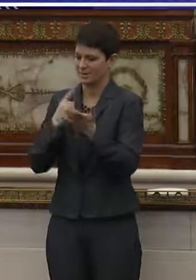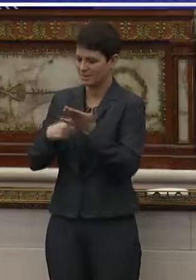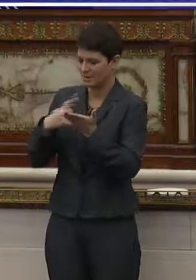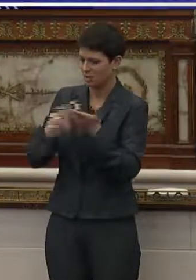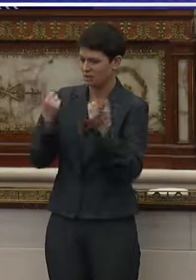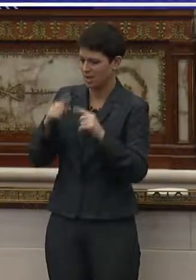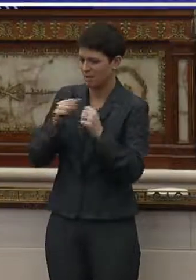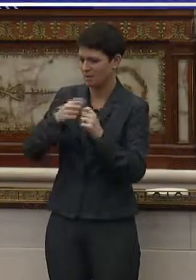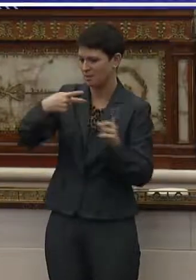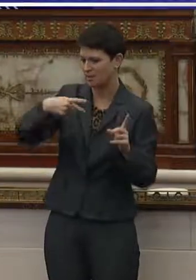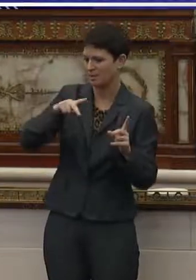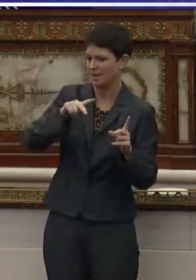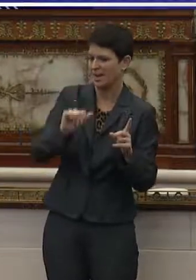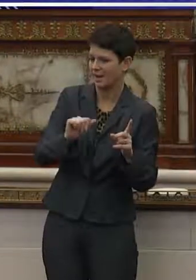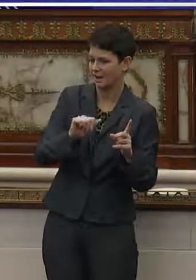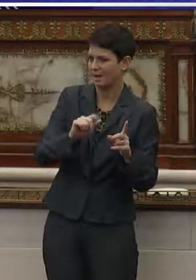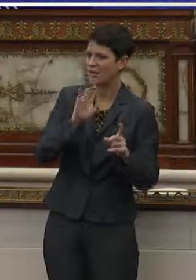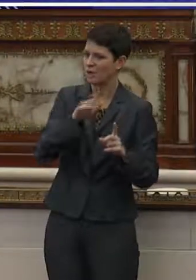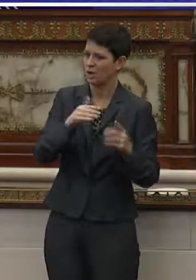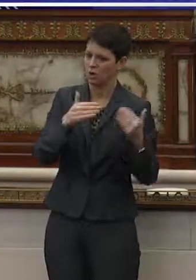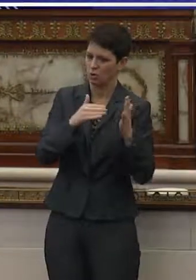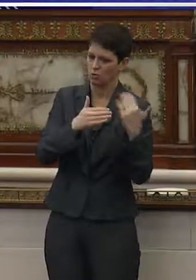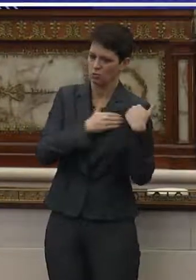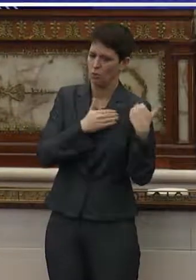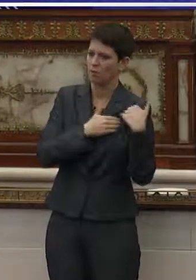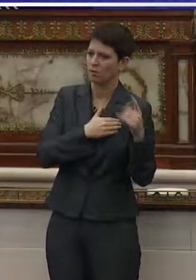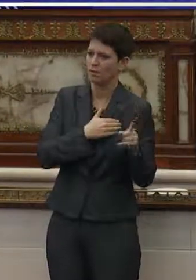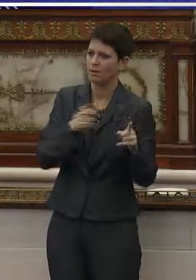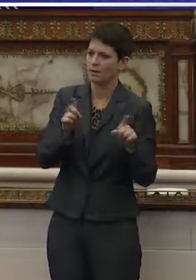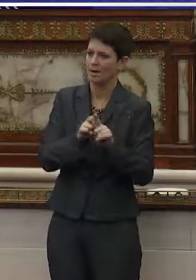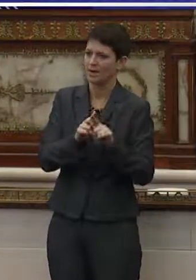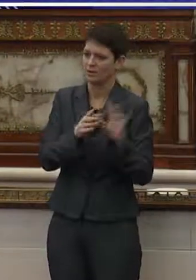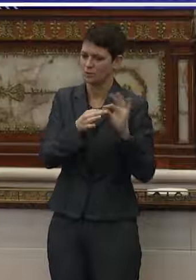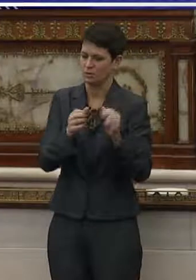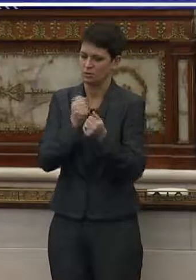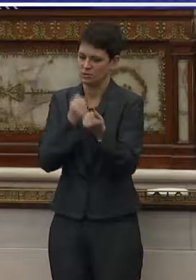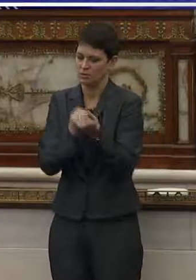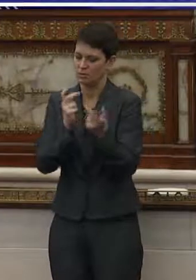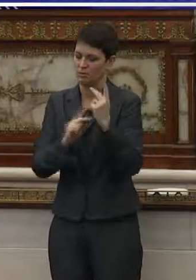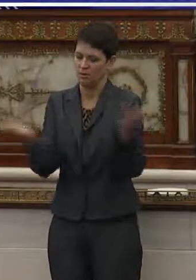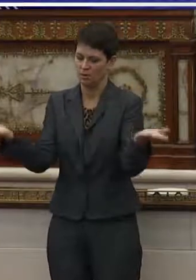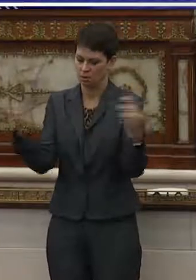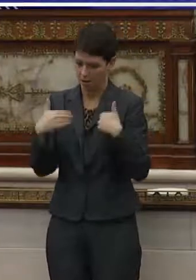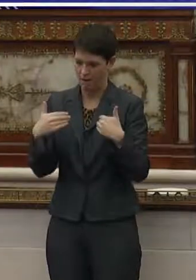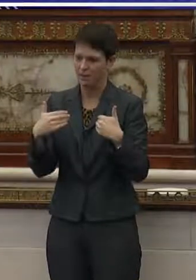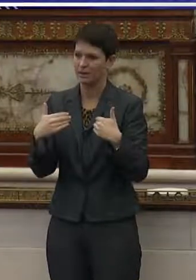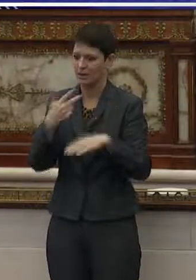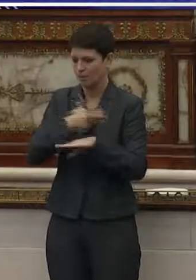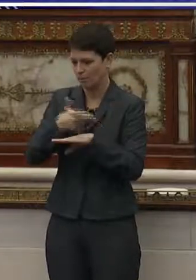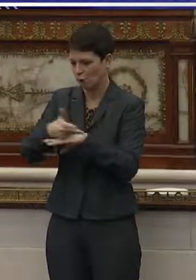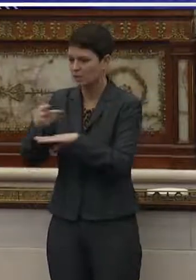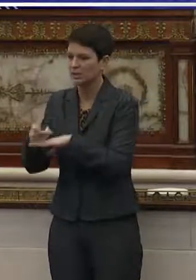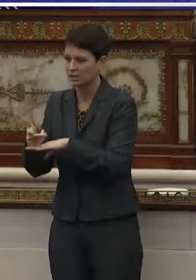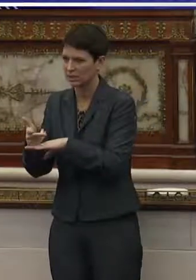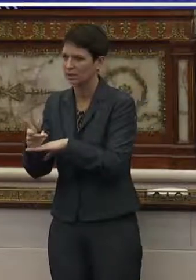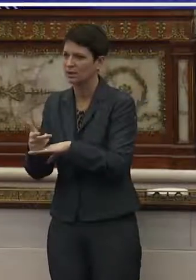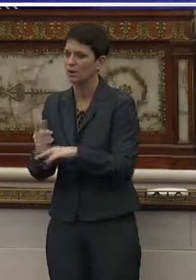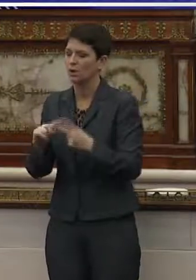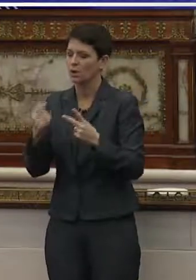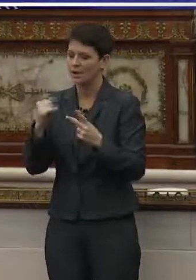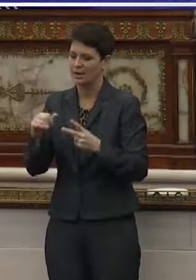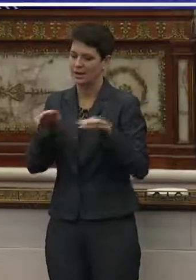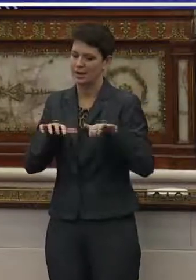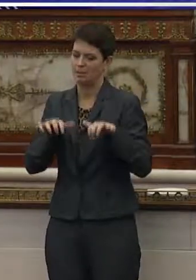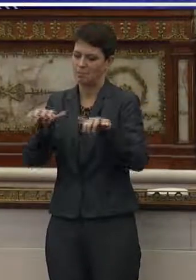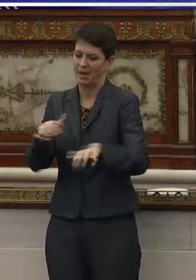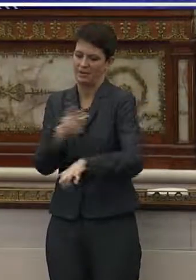with them and what is their role going to be as it relates to supporting people coming into the convention center or any mass